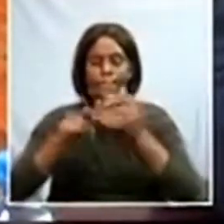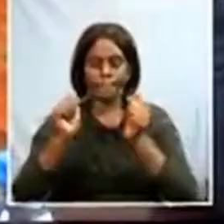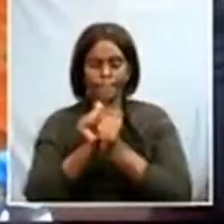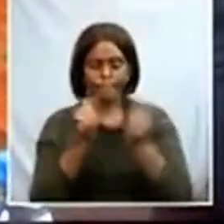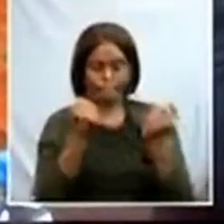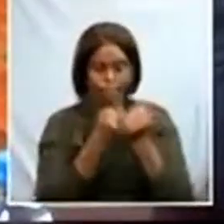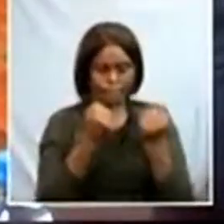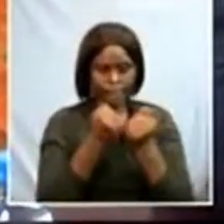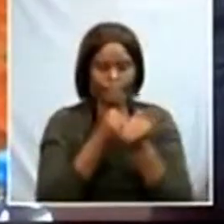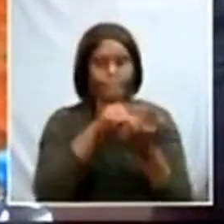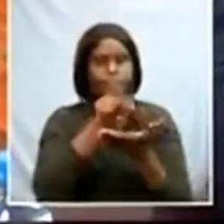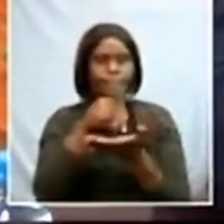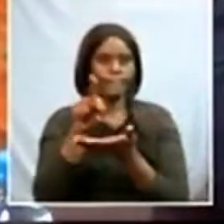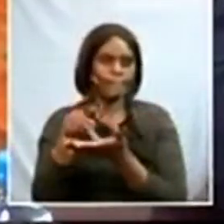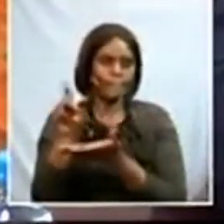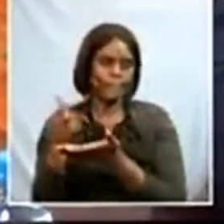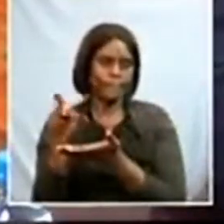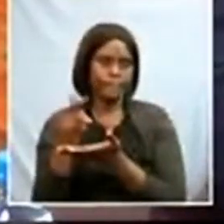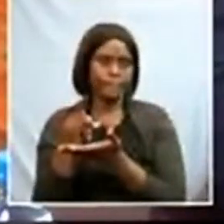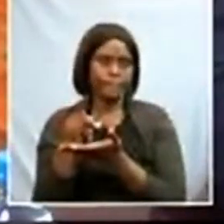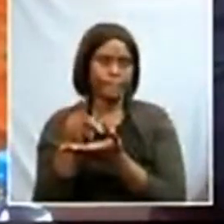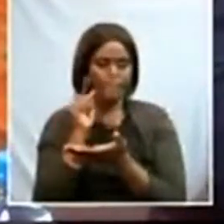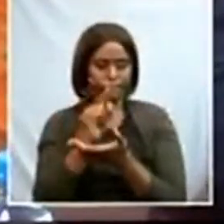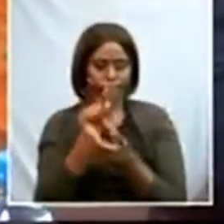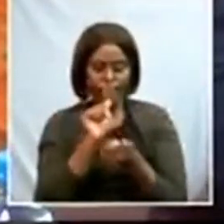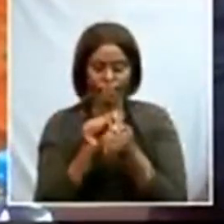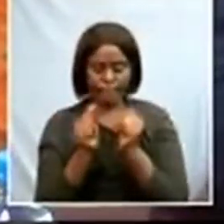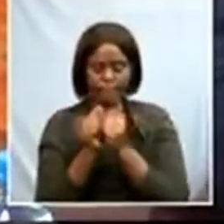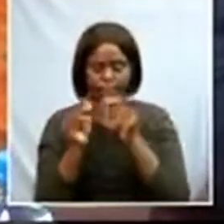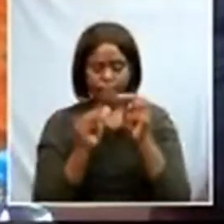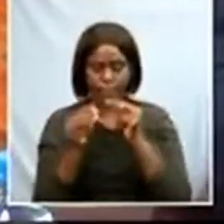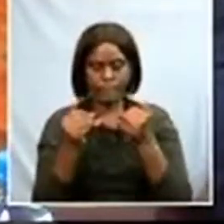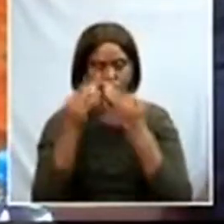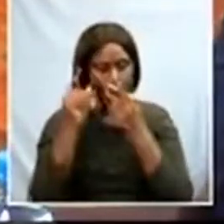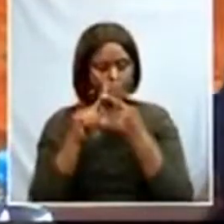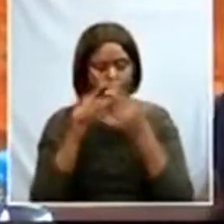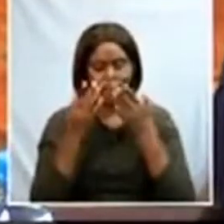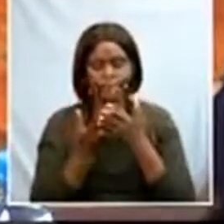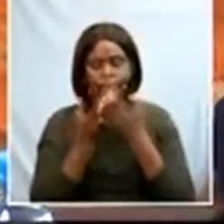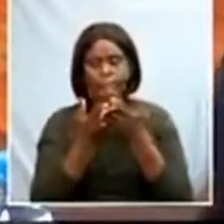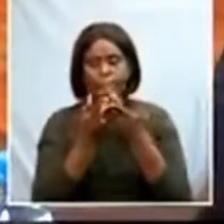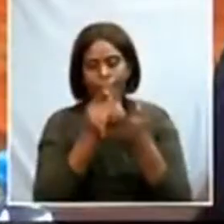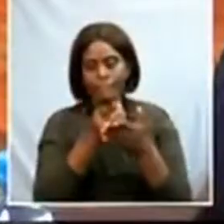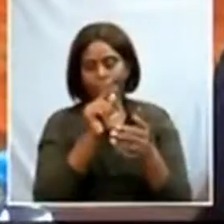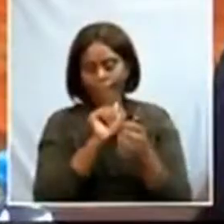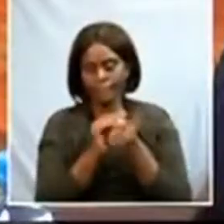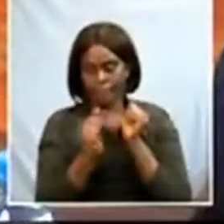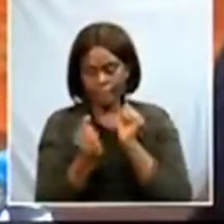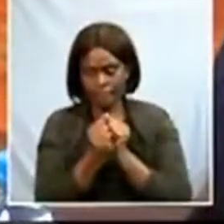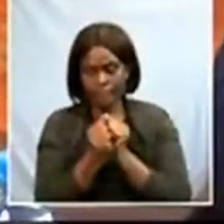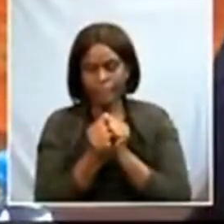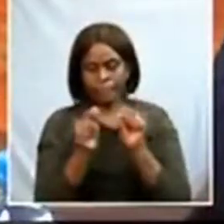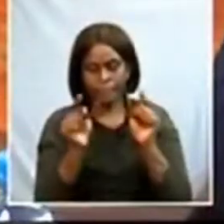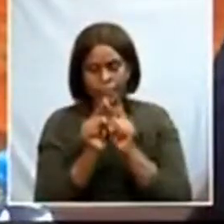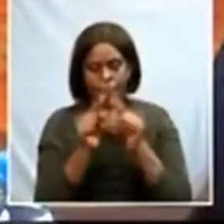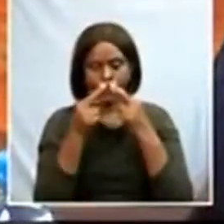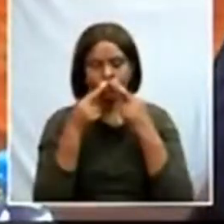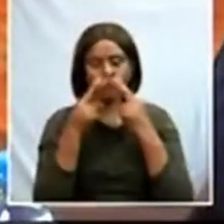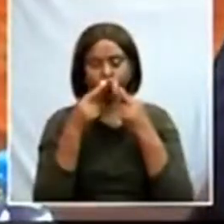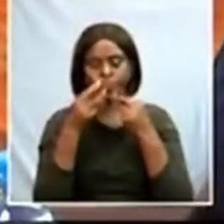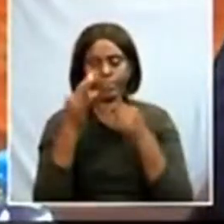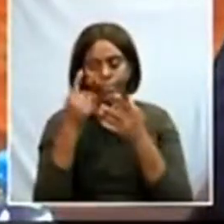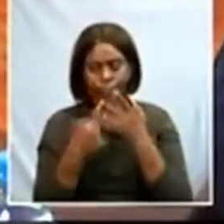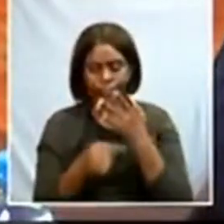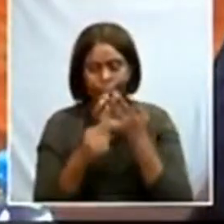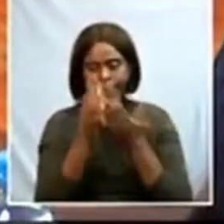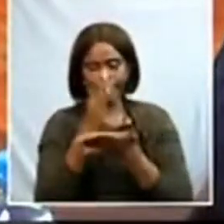supported payments. Cause of query, management wishes to submit that the cause of query was as a result